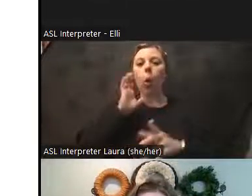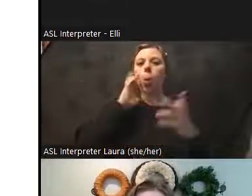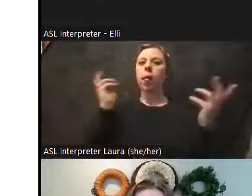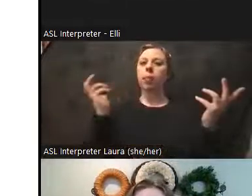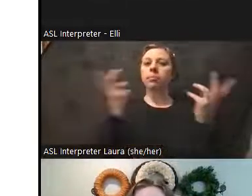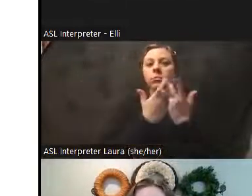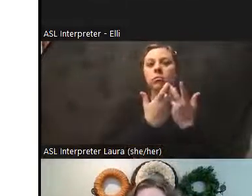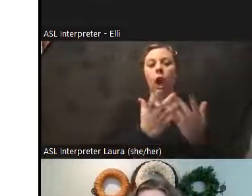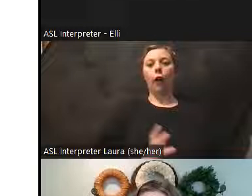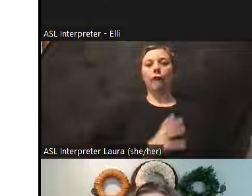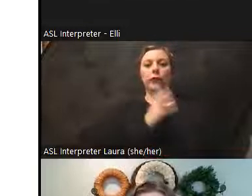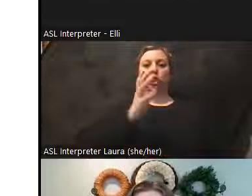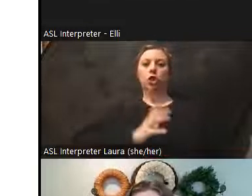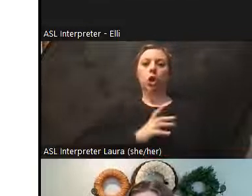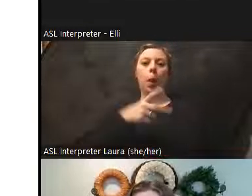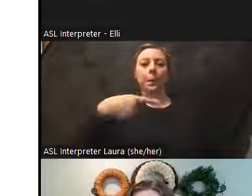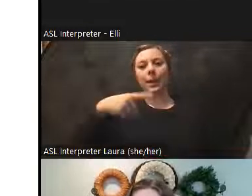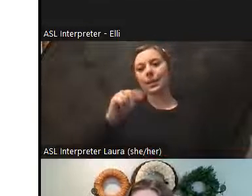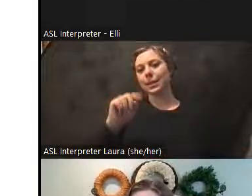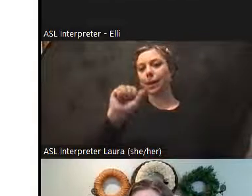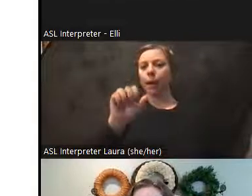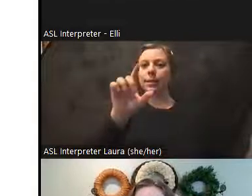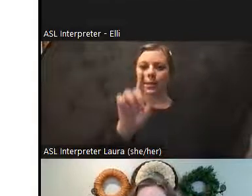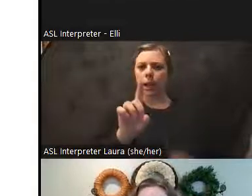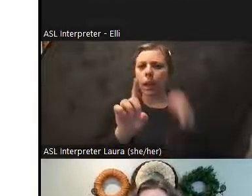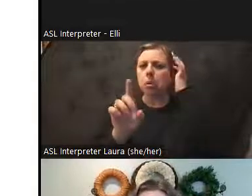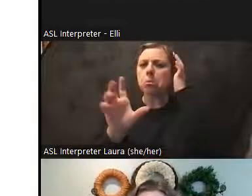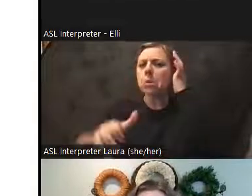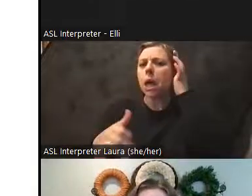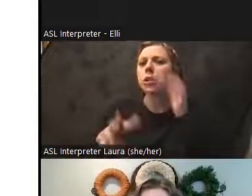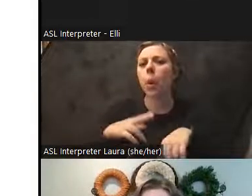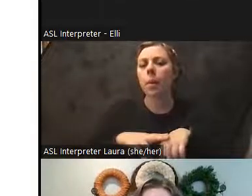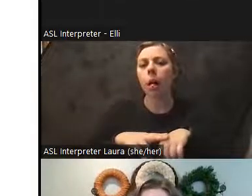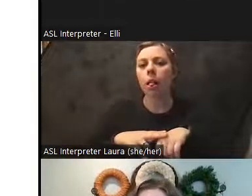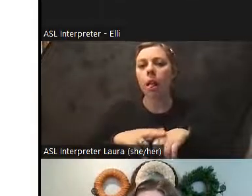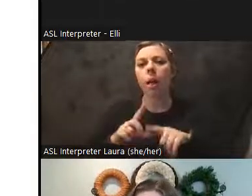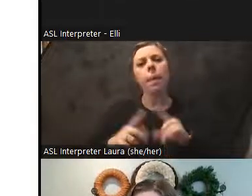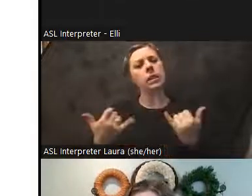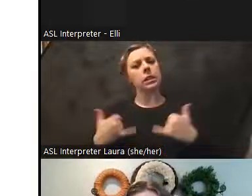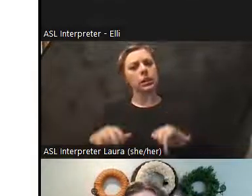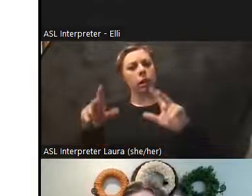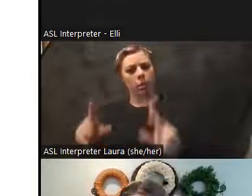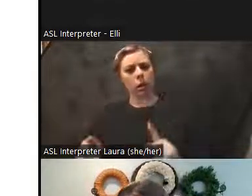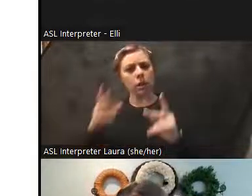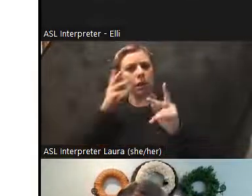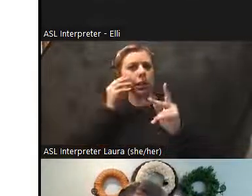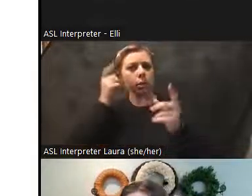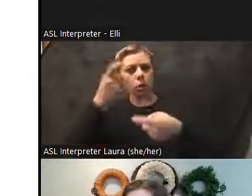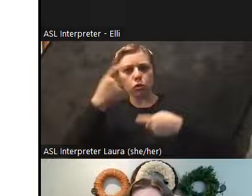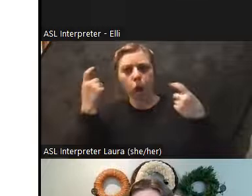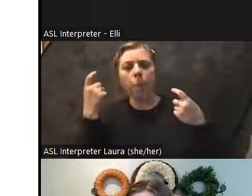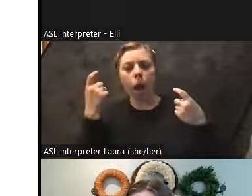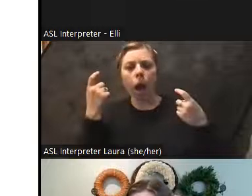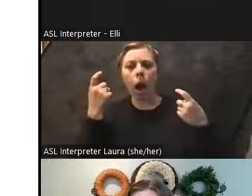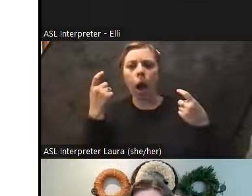PTSD. That is normal and does not invalidate or suggest the trauma they experienced was not real